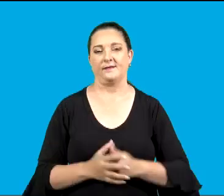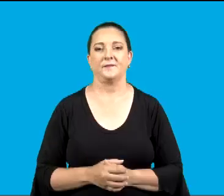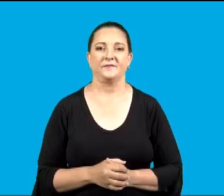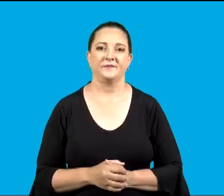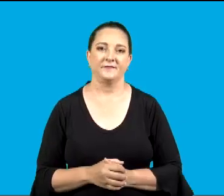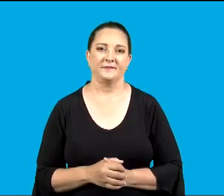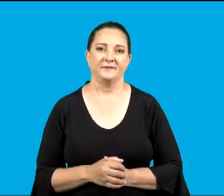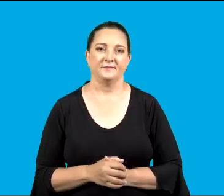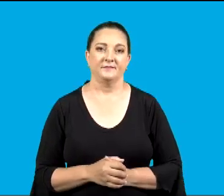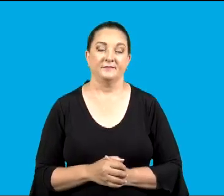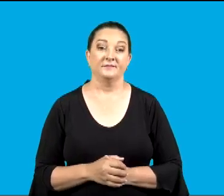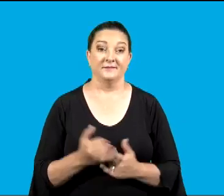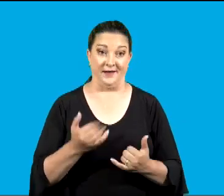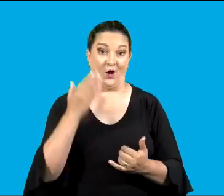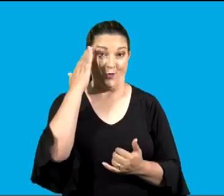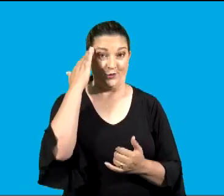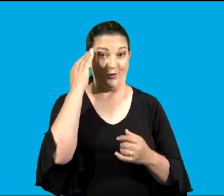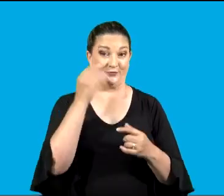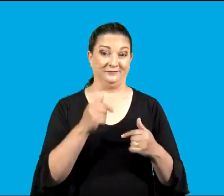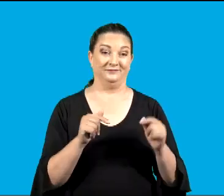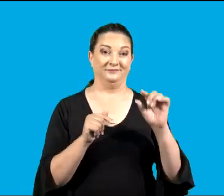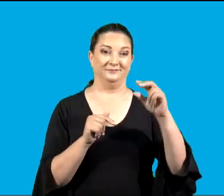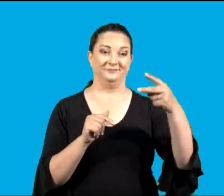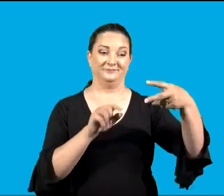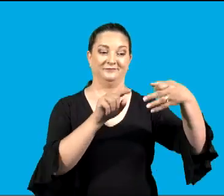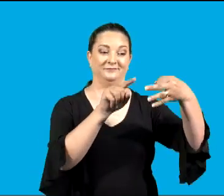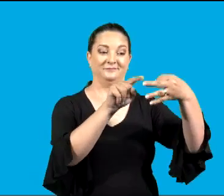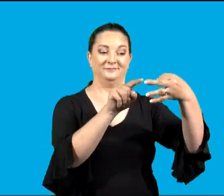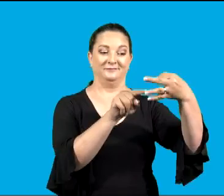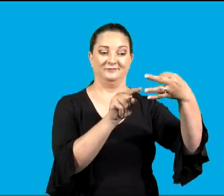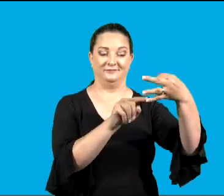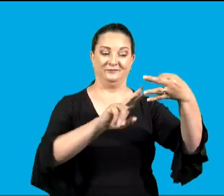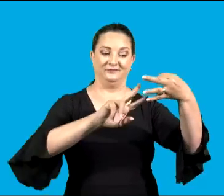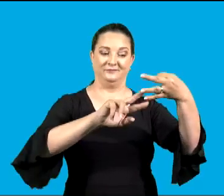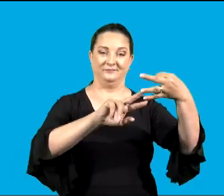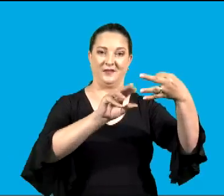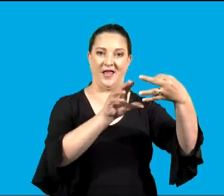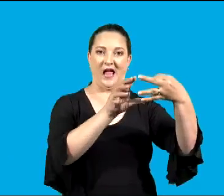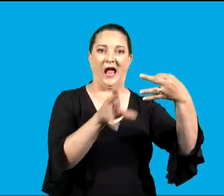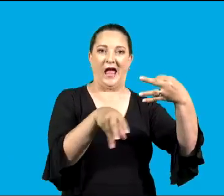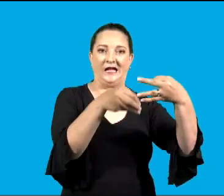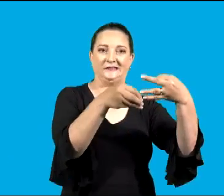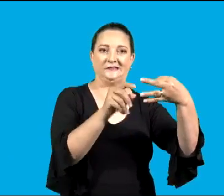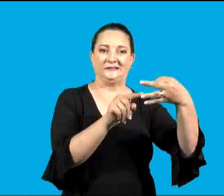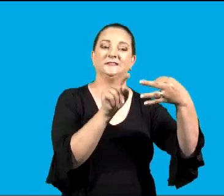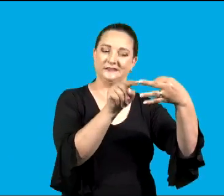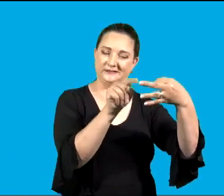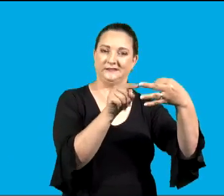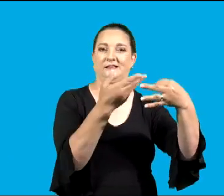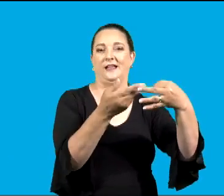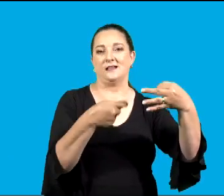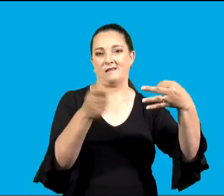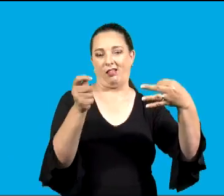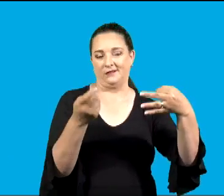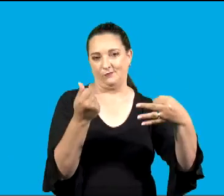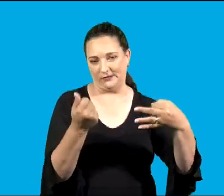2.5 million. So I can get that one now. Very easy. I can just add my gross profit with my cost of sales, and that will